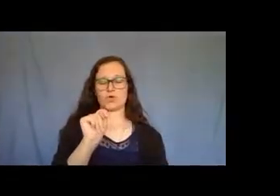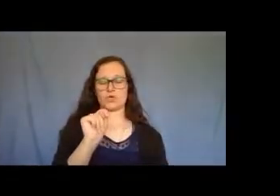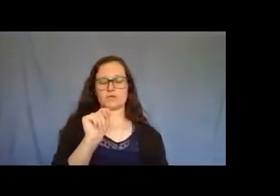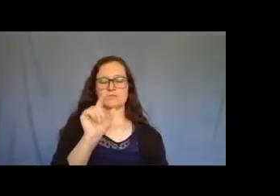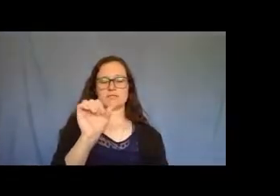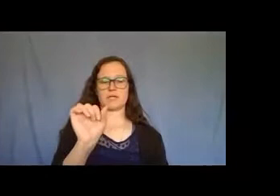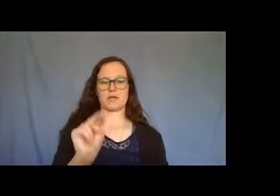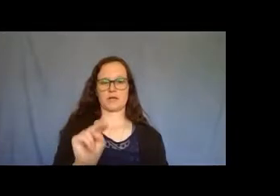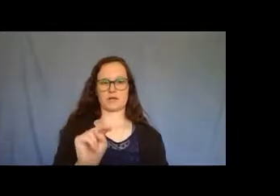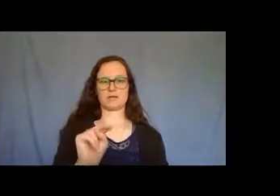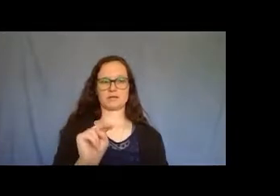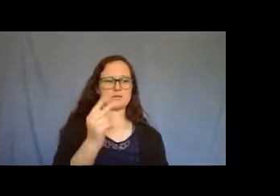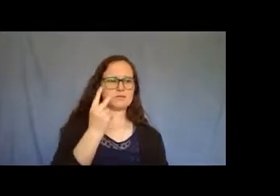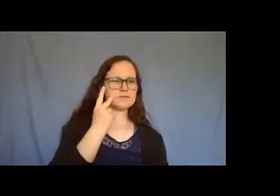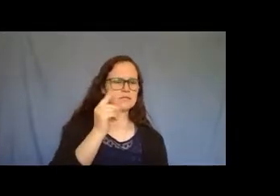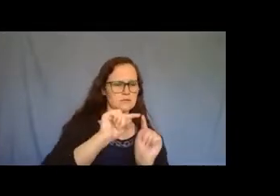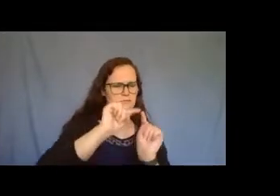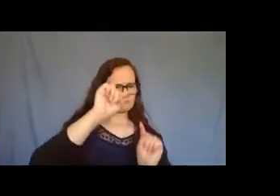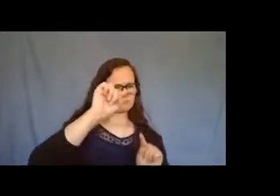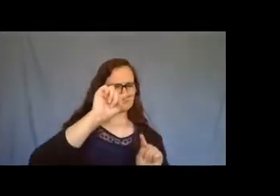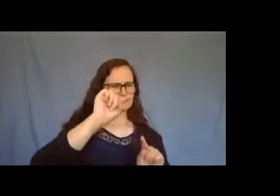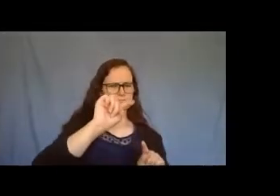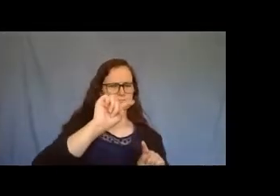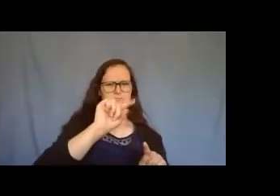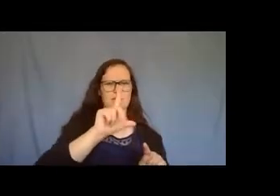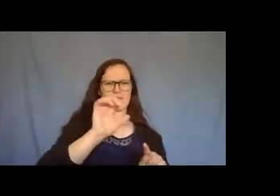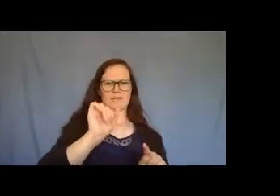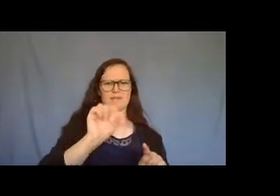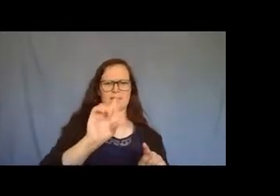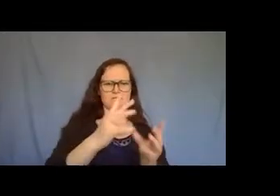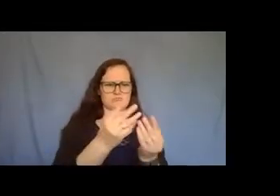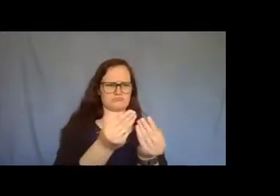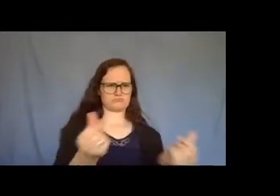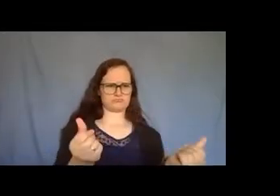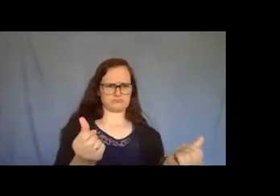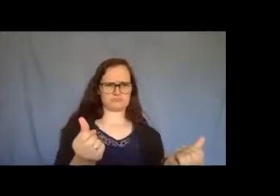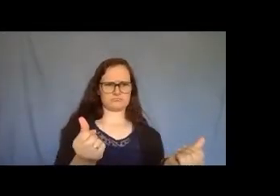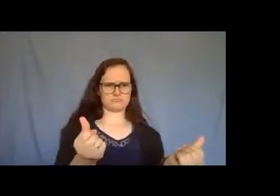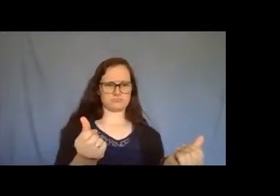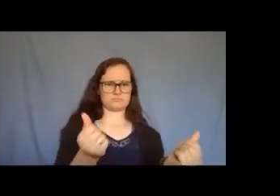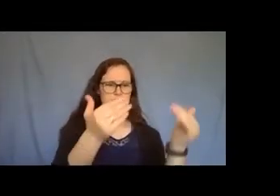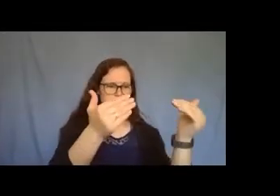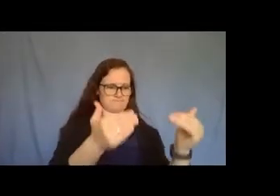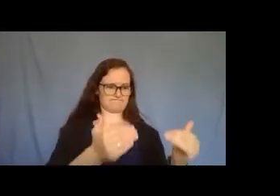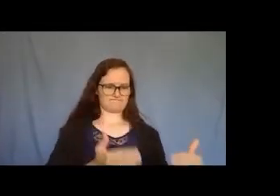results, dissolved lead results from the springs of 2016, 2017, 18, and